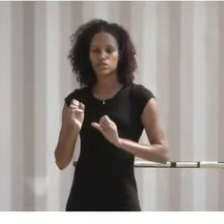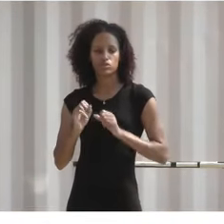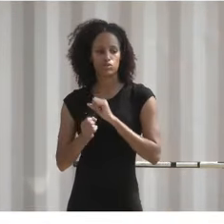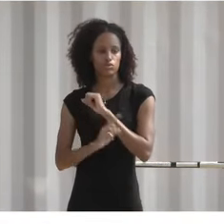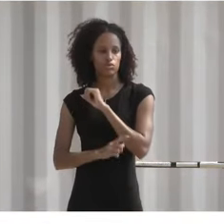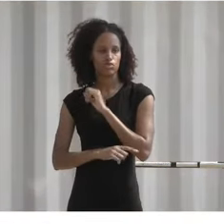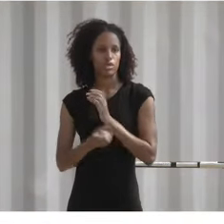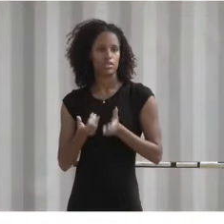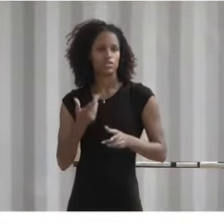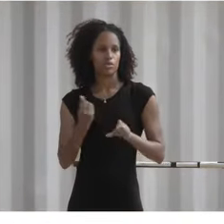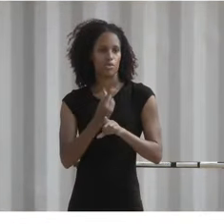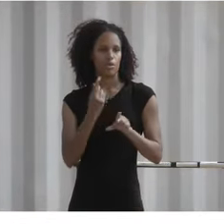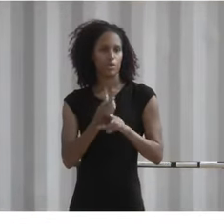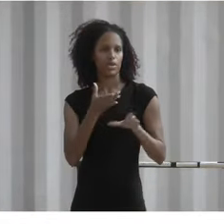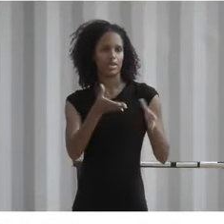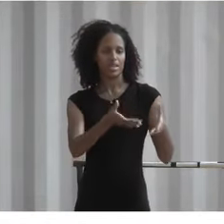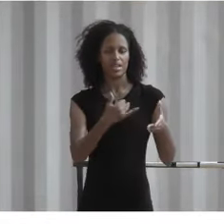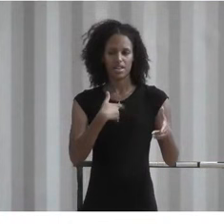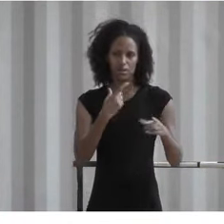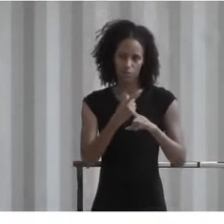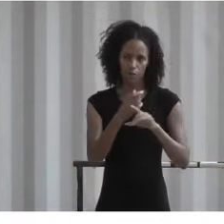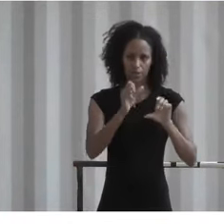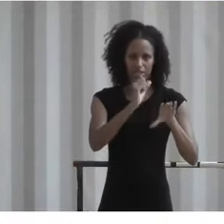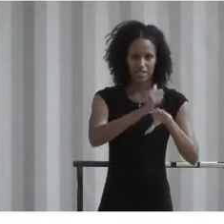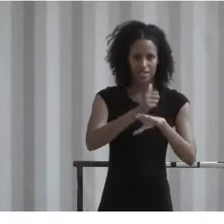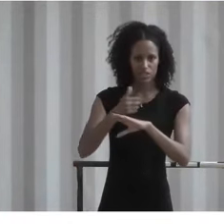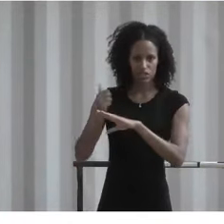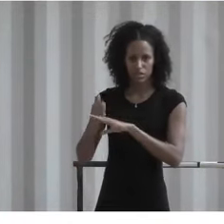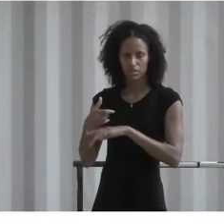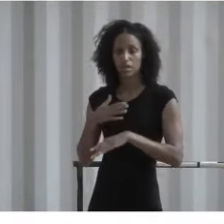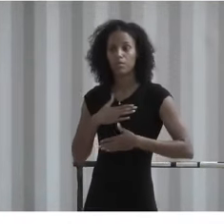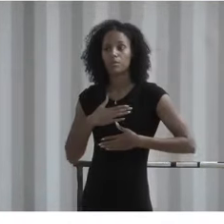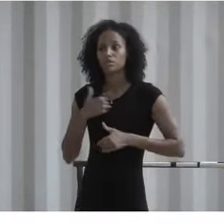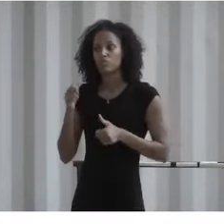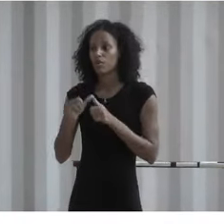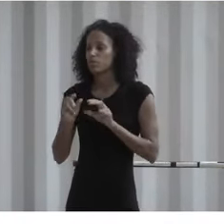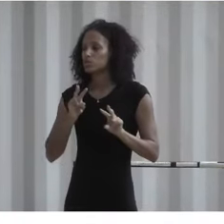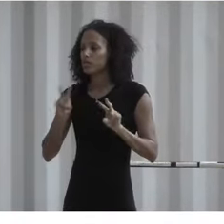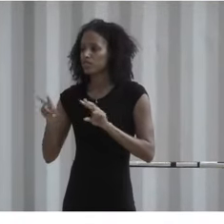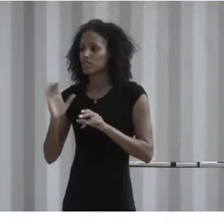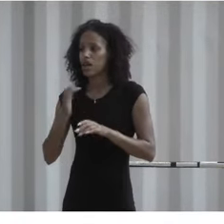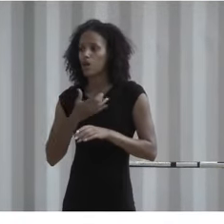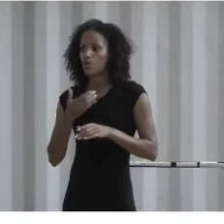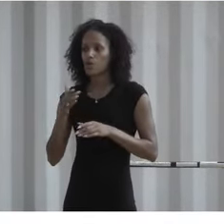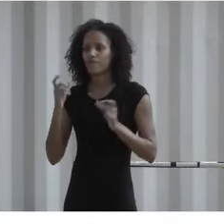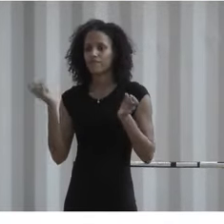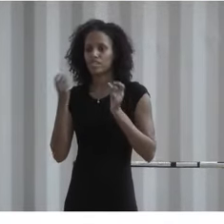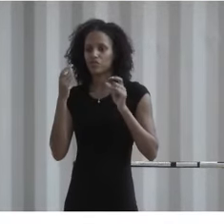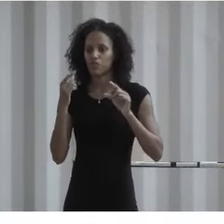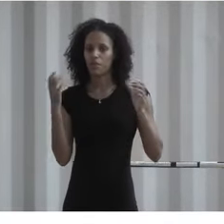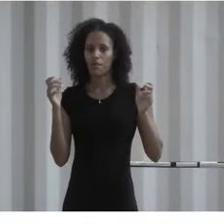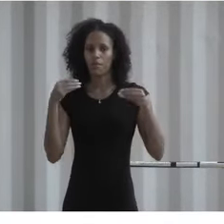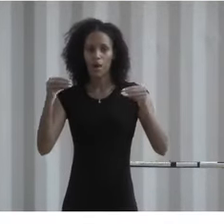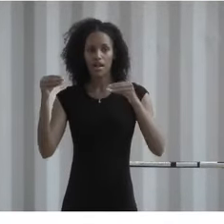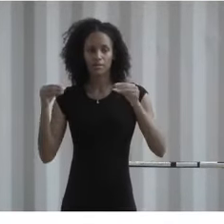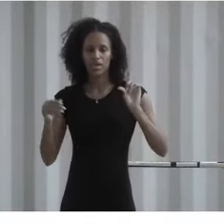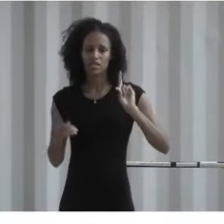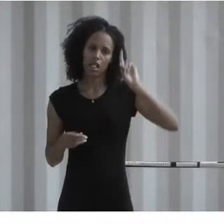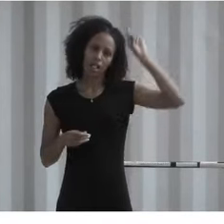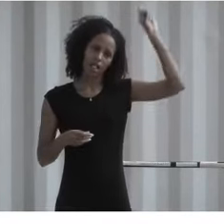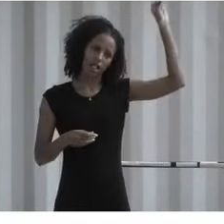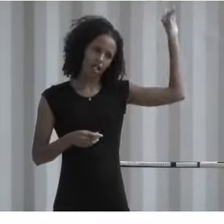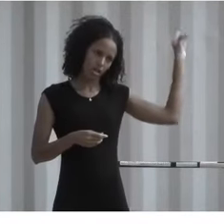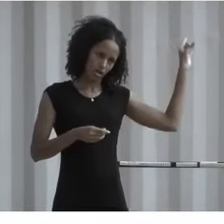at our resource recovery stations. And please remember to visit our festival marketplace over on the far side of